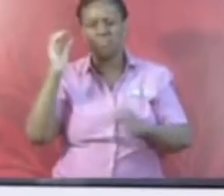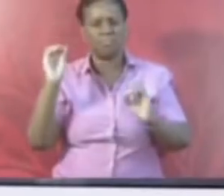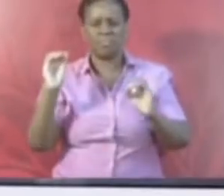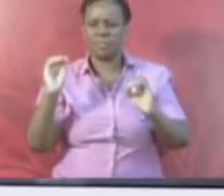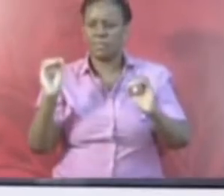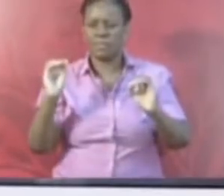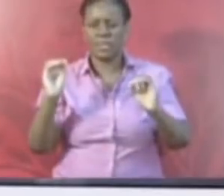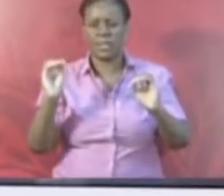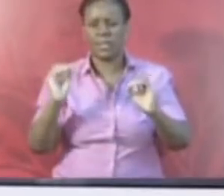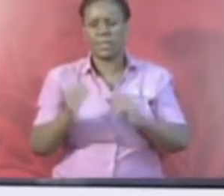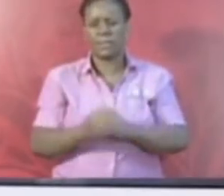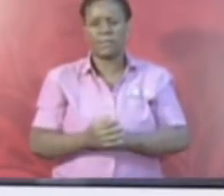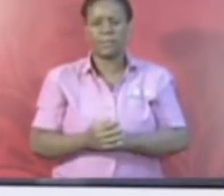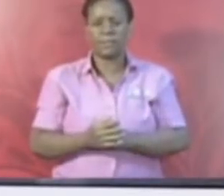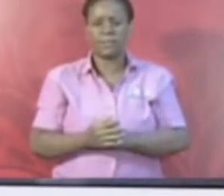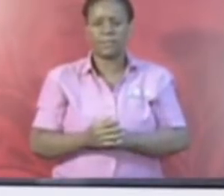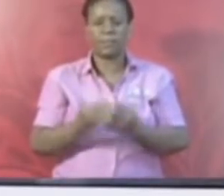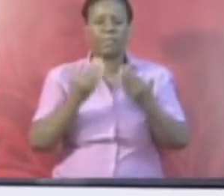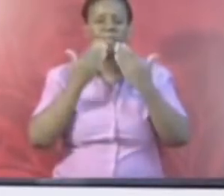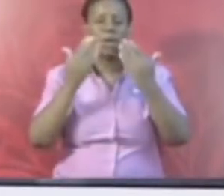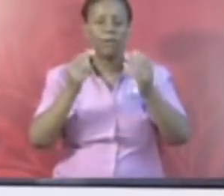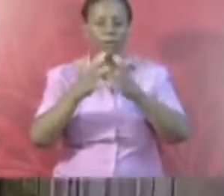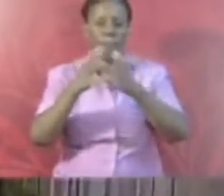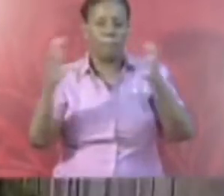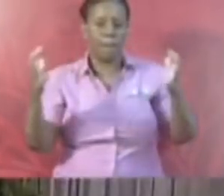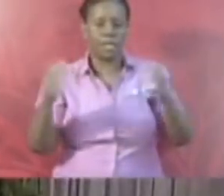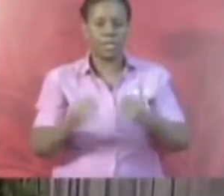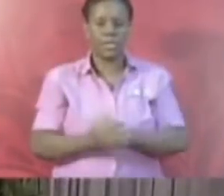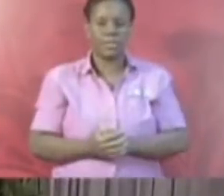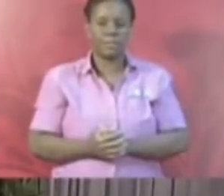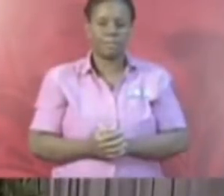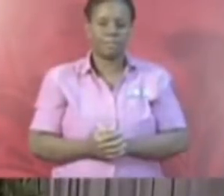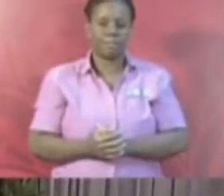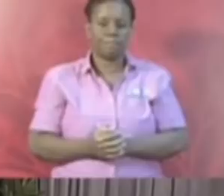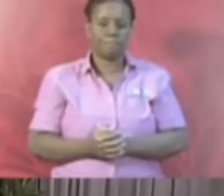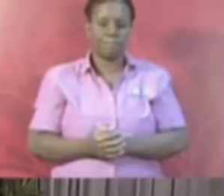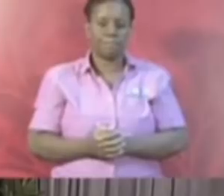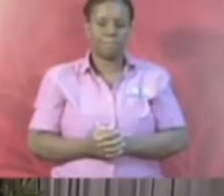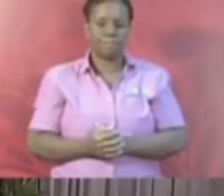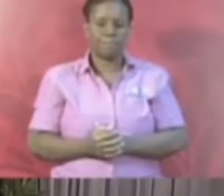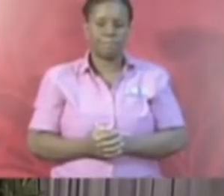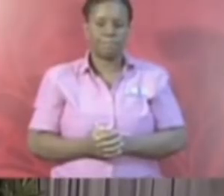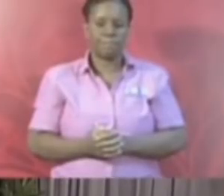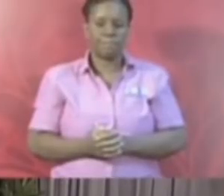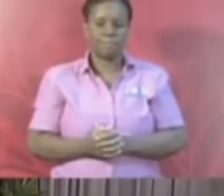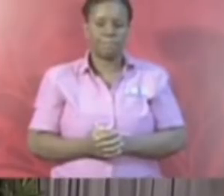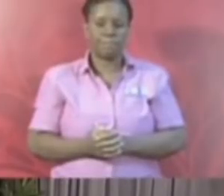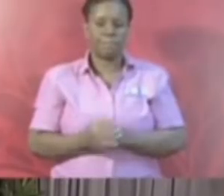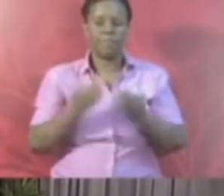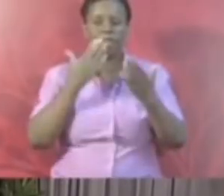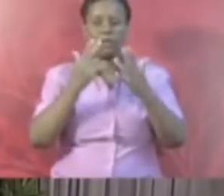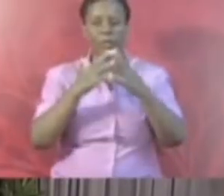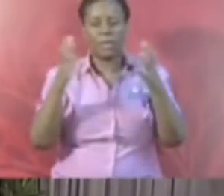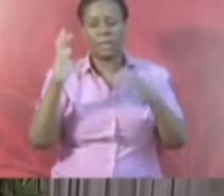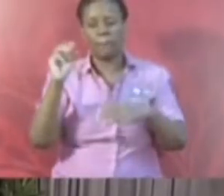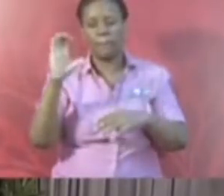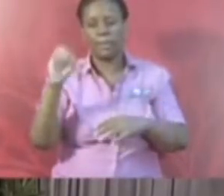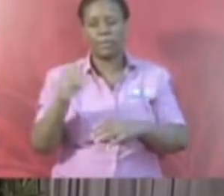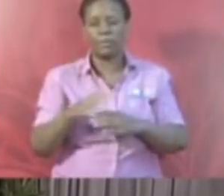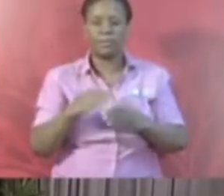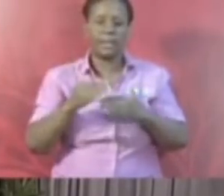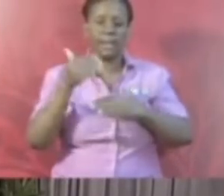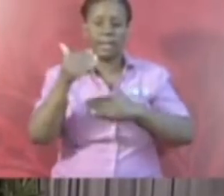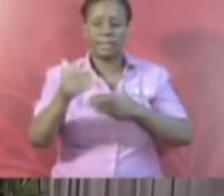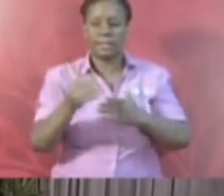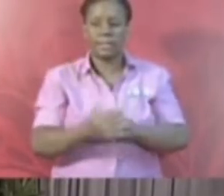duty. Candice, thank you. That's my clinical update for this morning. Thank you very much, CMO. And next, the Honorable Stuart